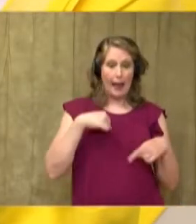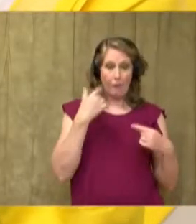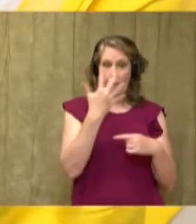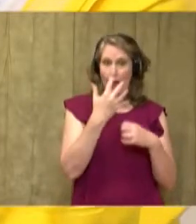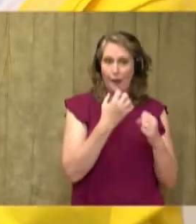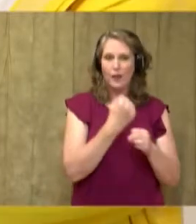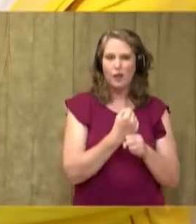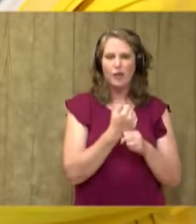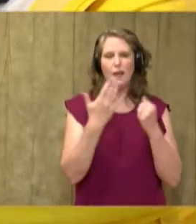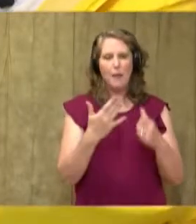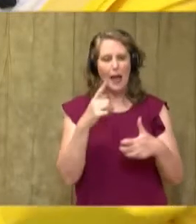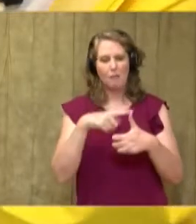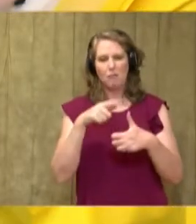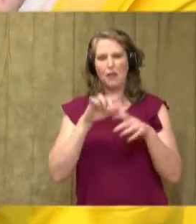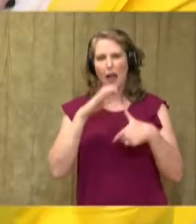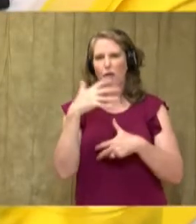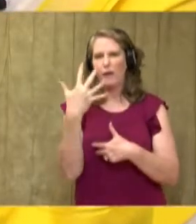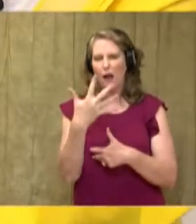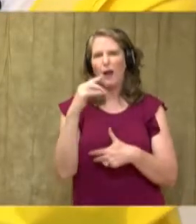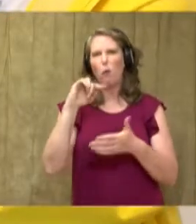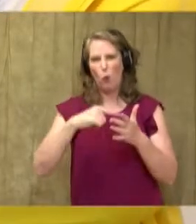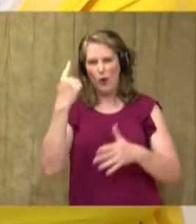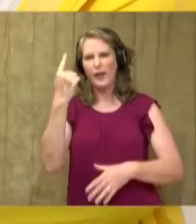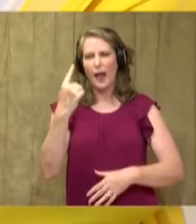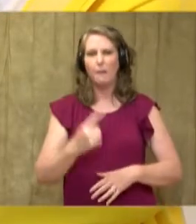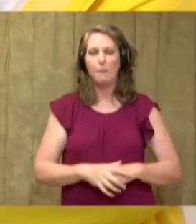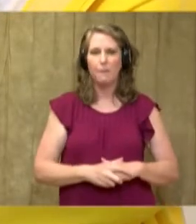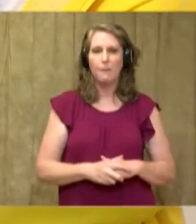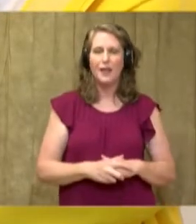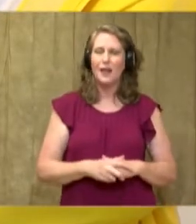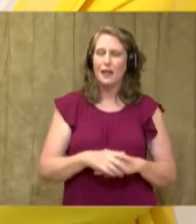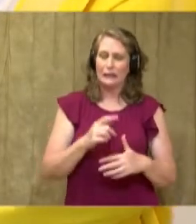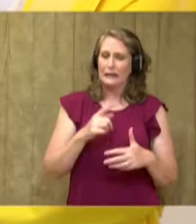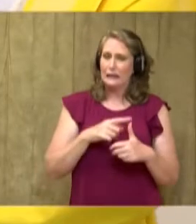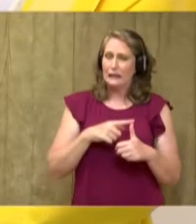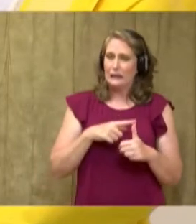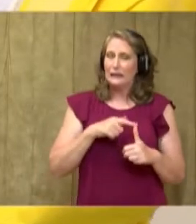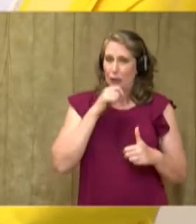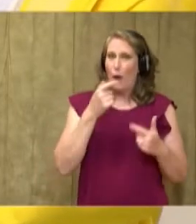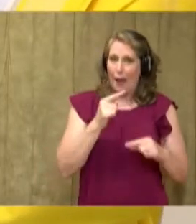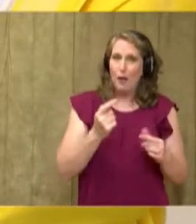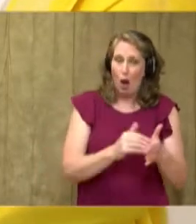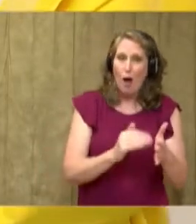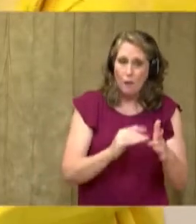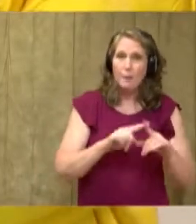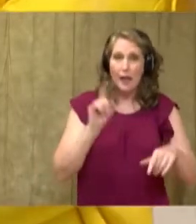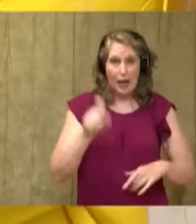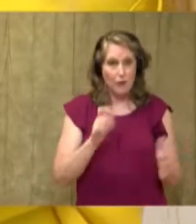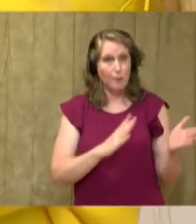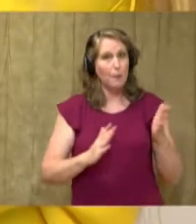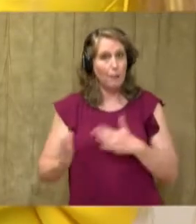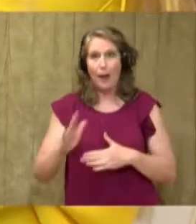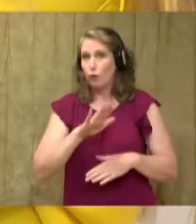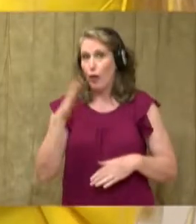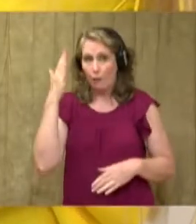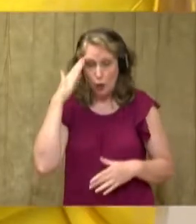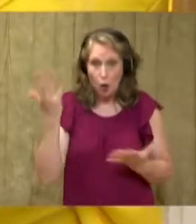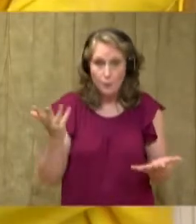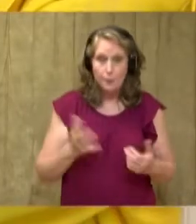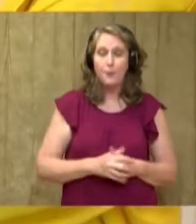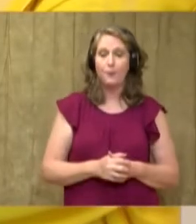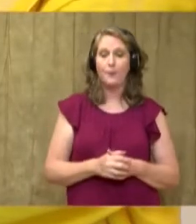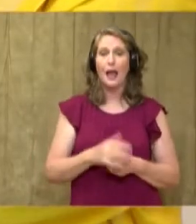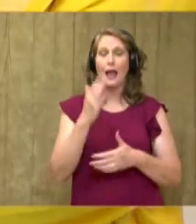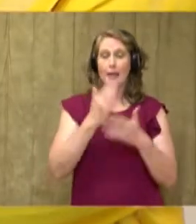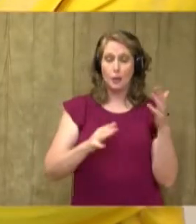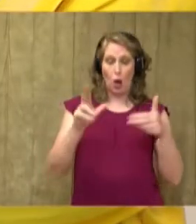5 years. So we don't have to worry about those as much, but we do need to be prepared, right? We always have to be prepared.